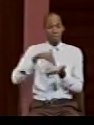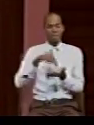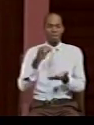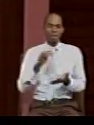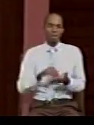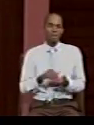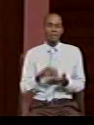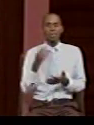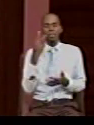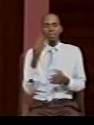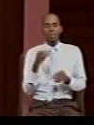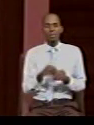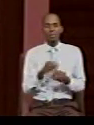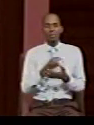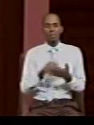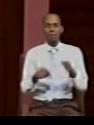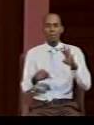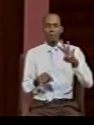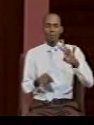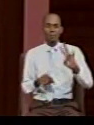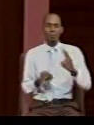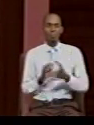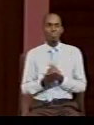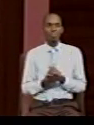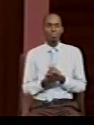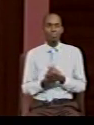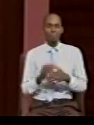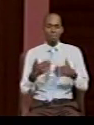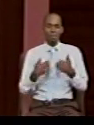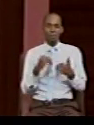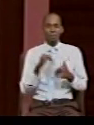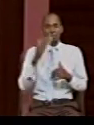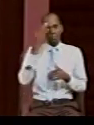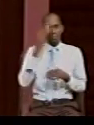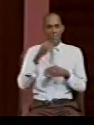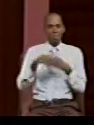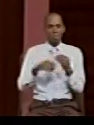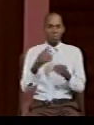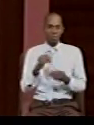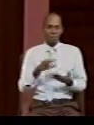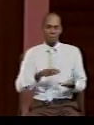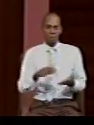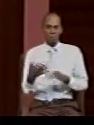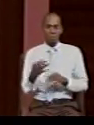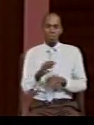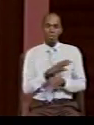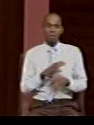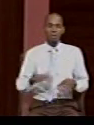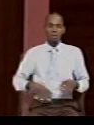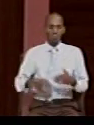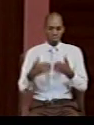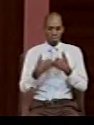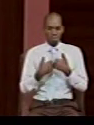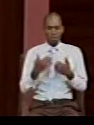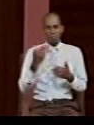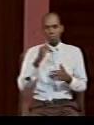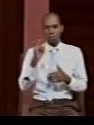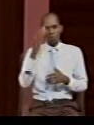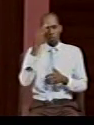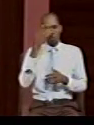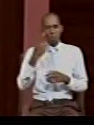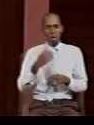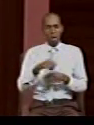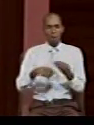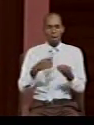in verse 47, having known about the death of Christ, having known about the burial of